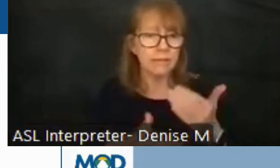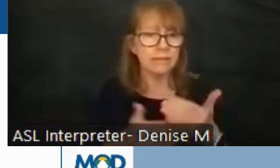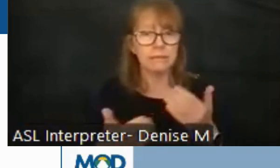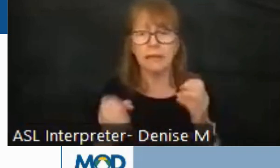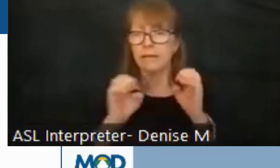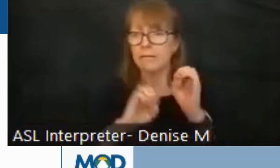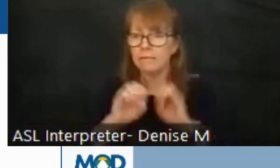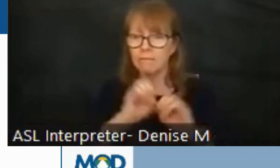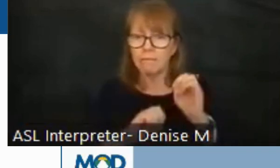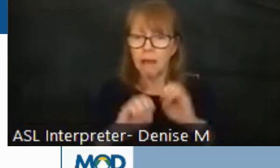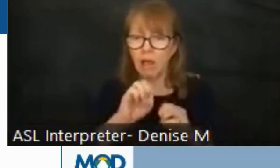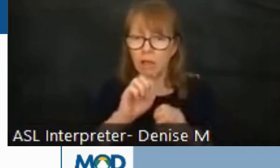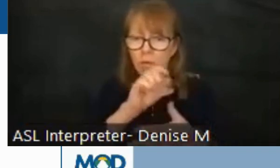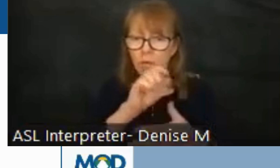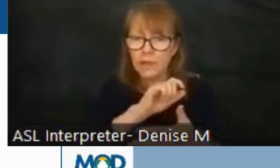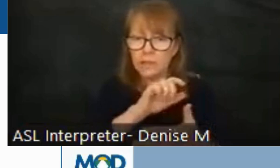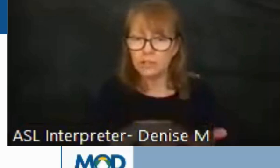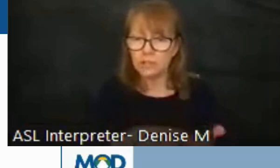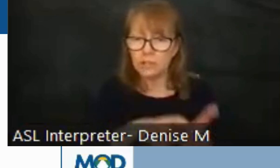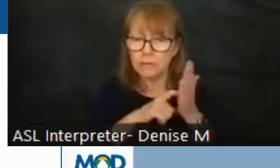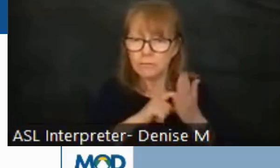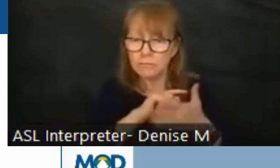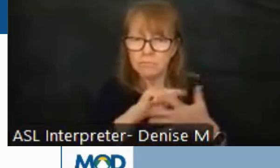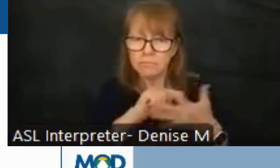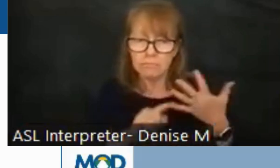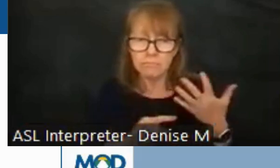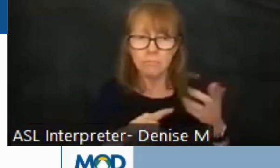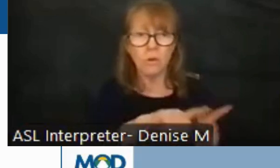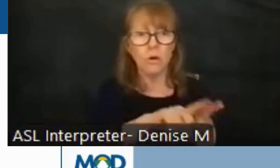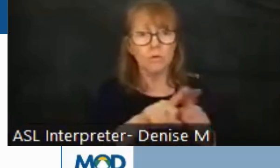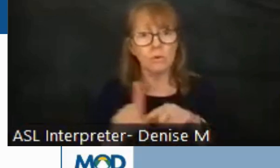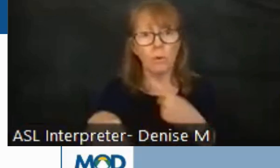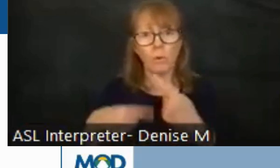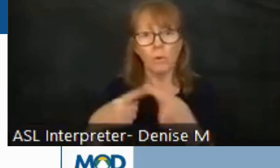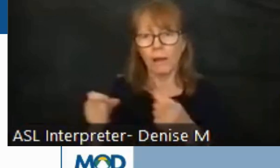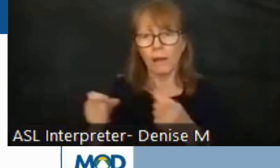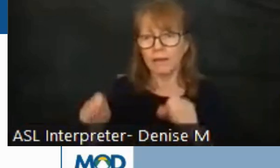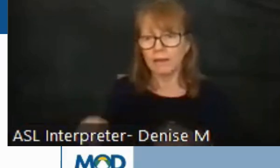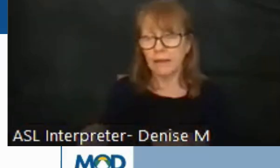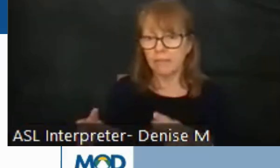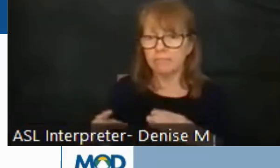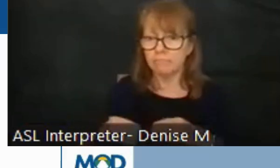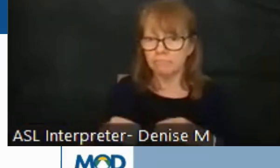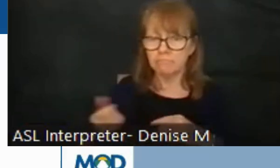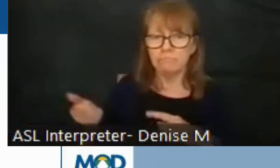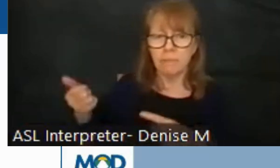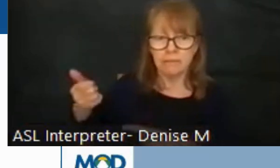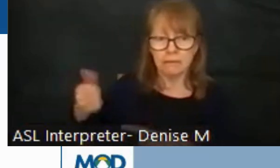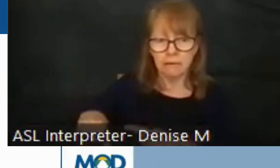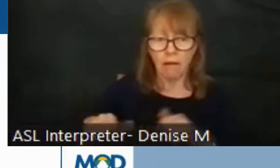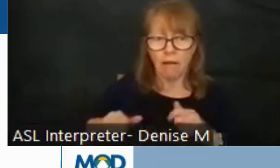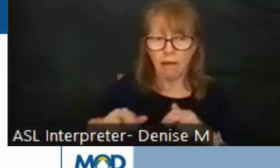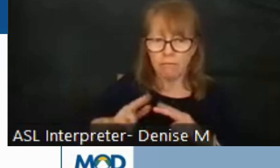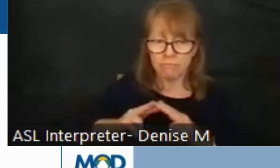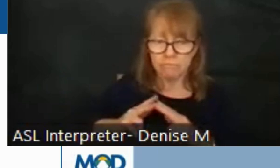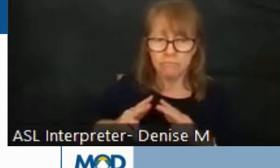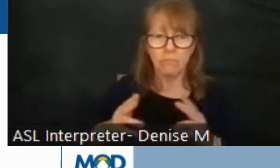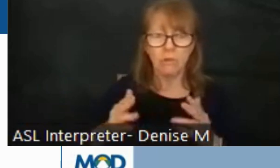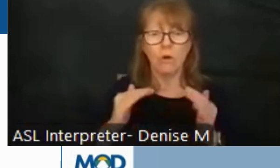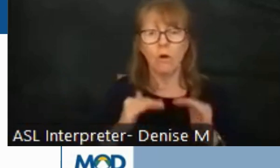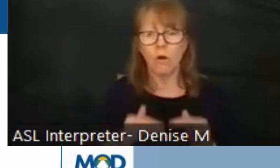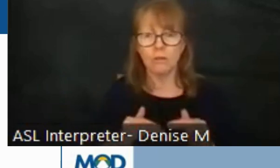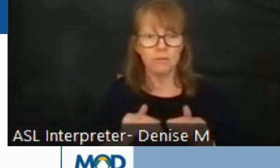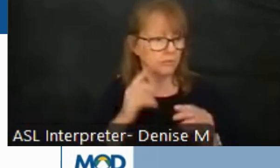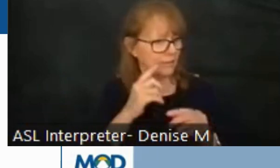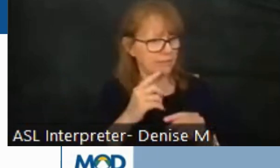request. We'll also discuss what a good request looks like, what options a resident has when a housing provider doesn't agree